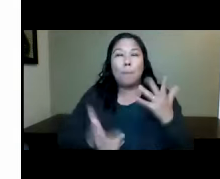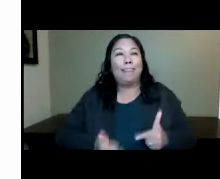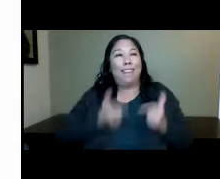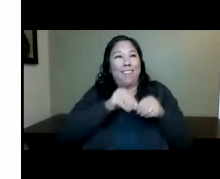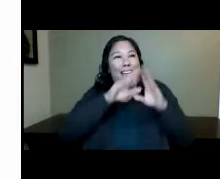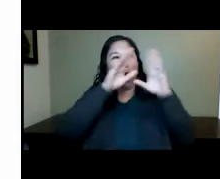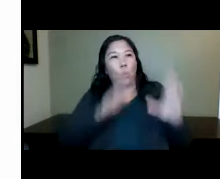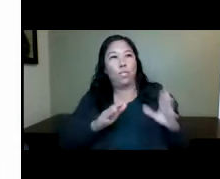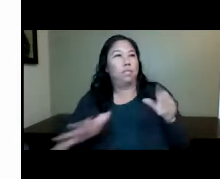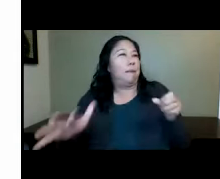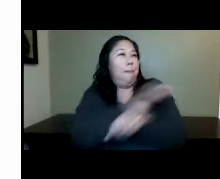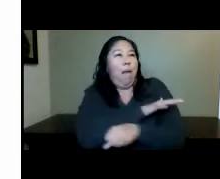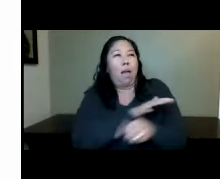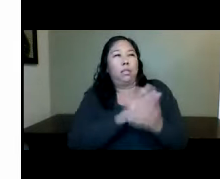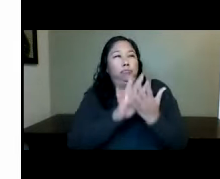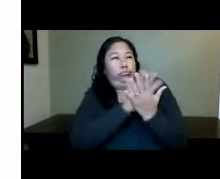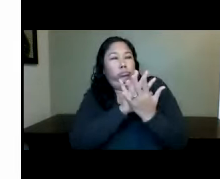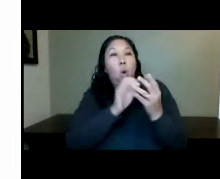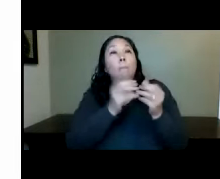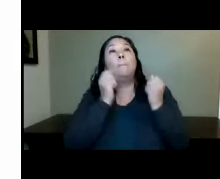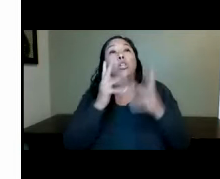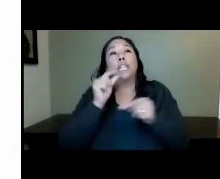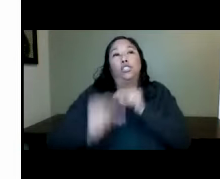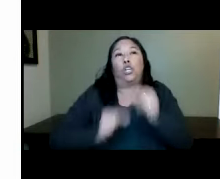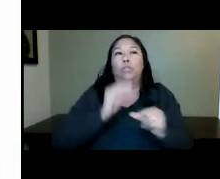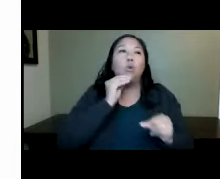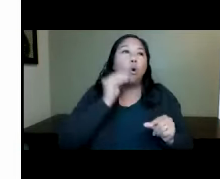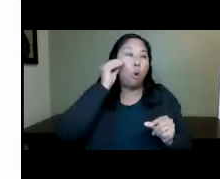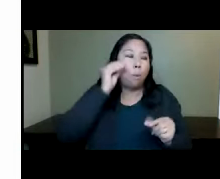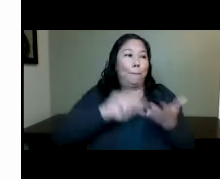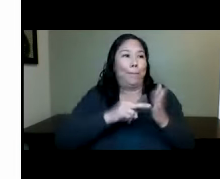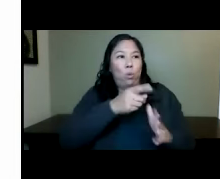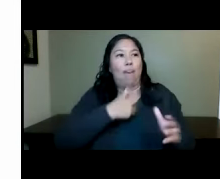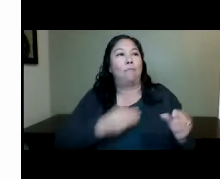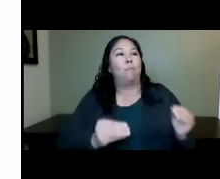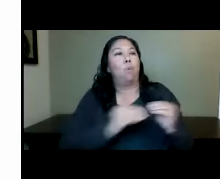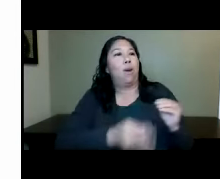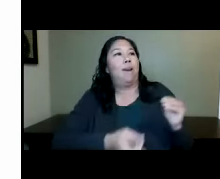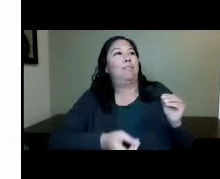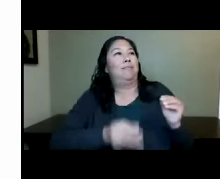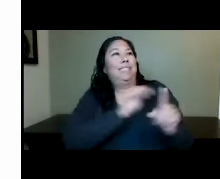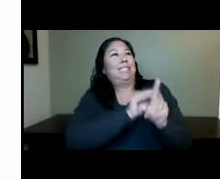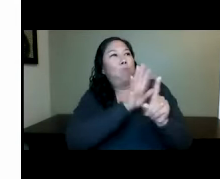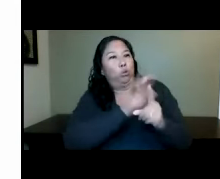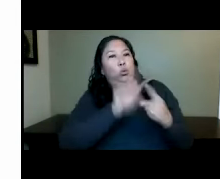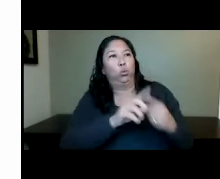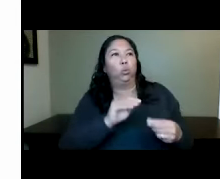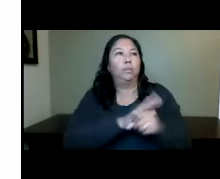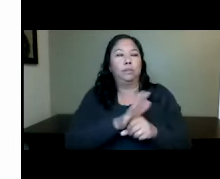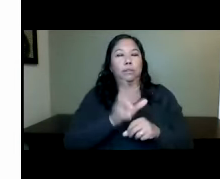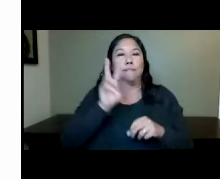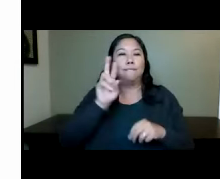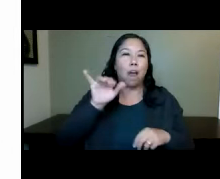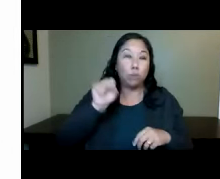either crowded or a multi-generational home, puts you at greater risk for exposure to the virus. And often people don't have the same level of